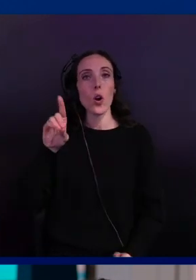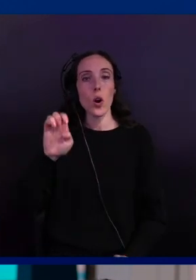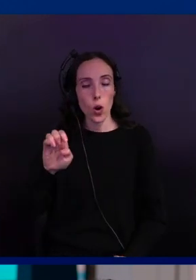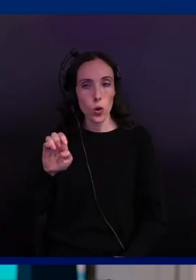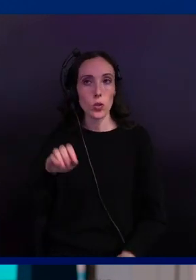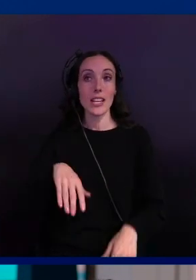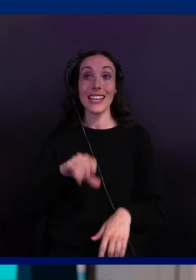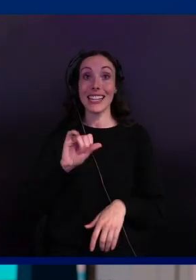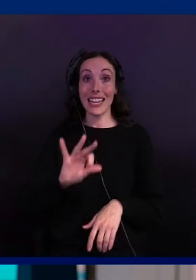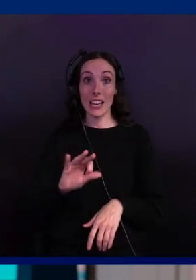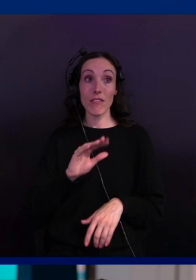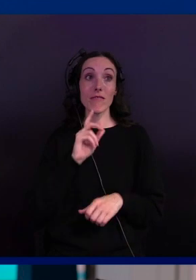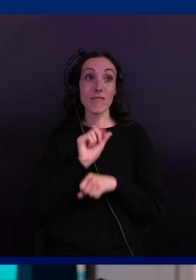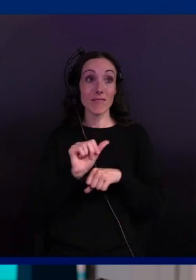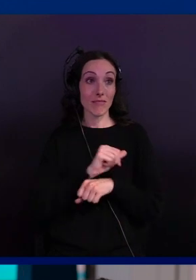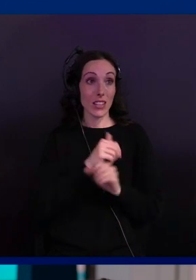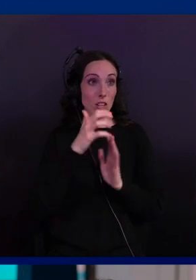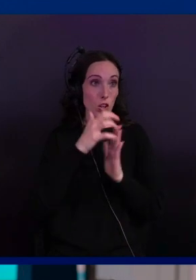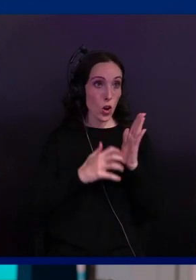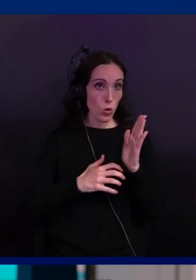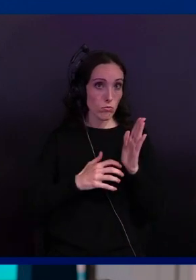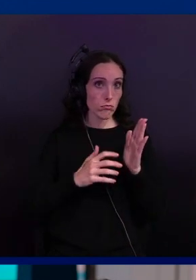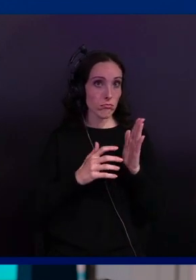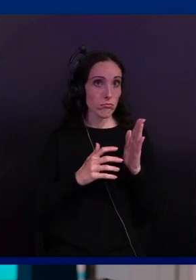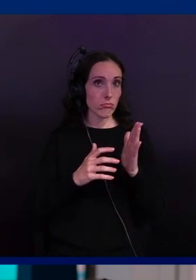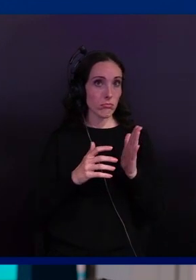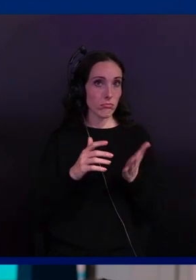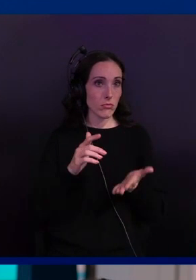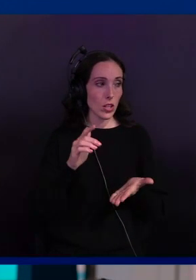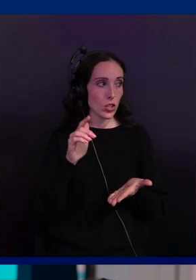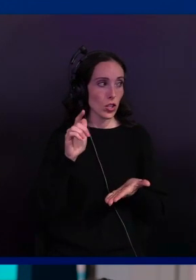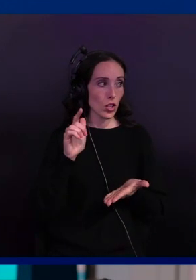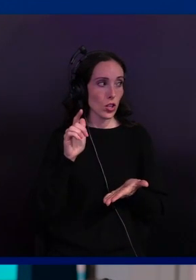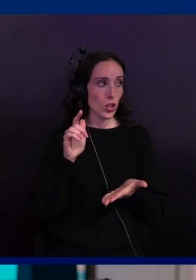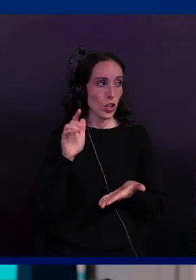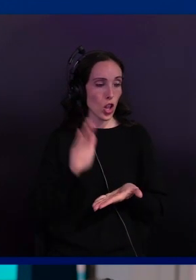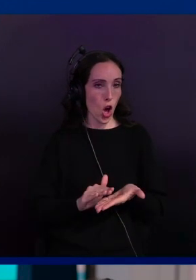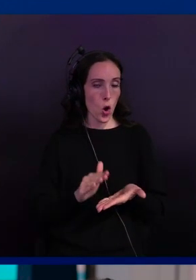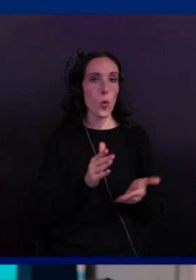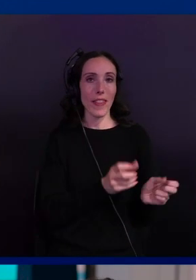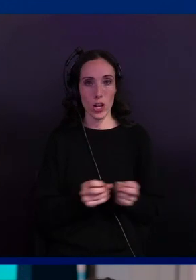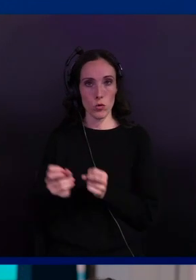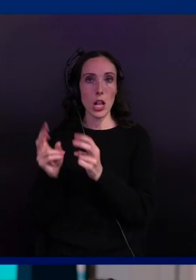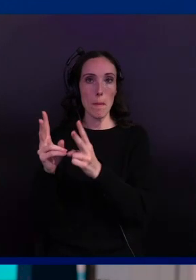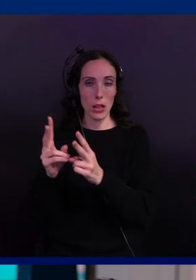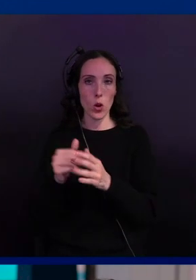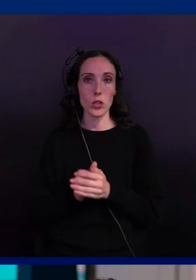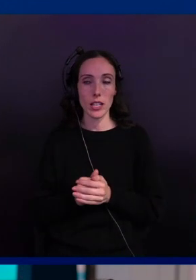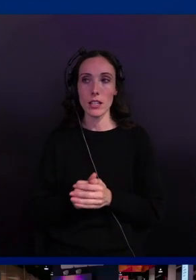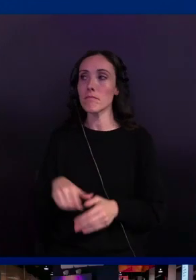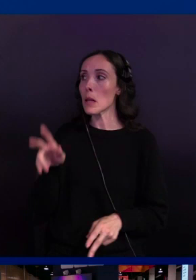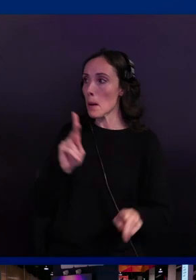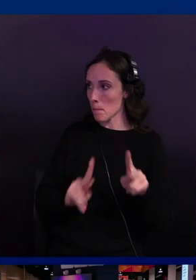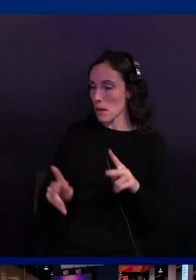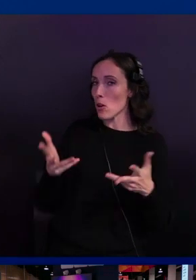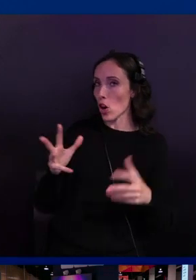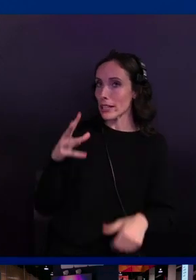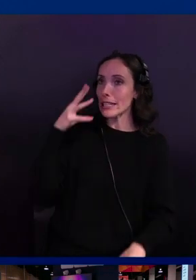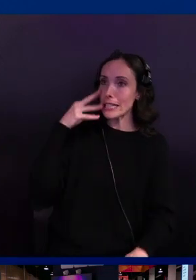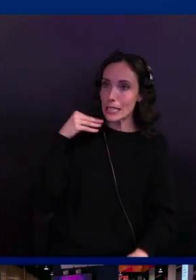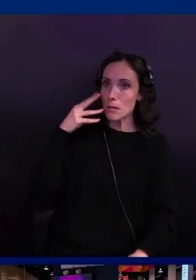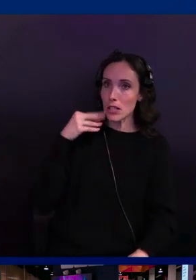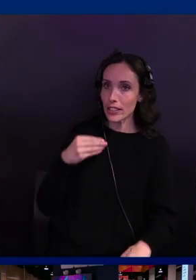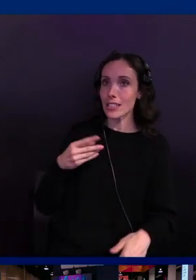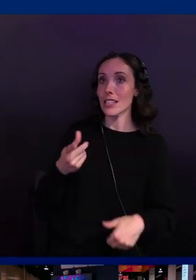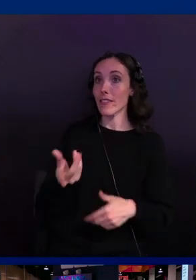And if it is risk score is low, you just approve it. So and so people do experience that already in things that they do as they